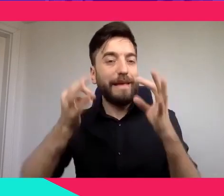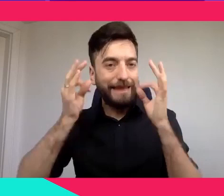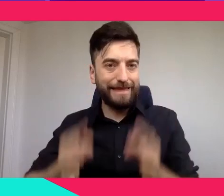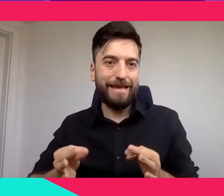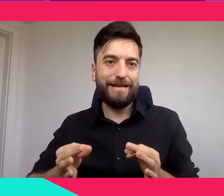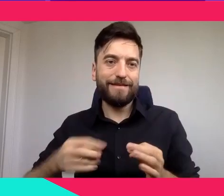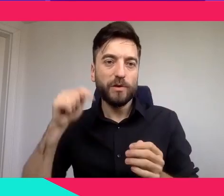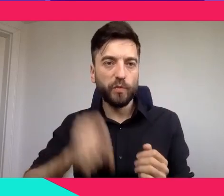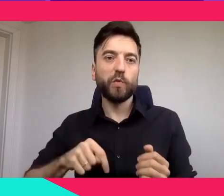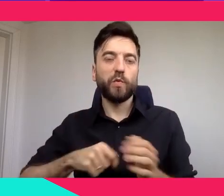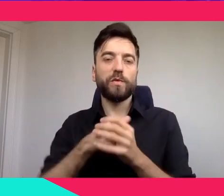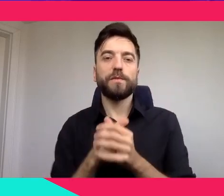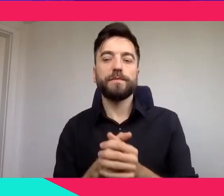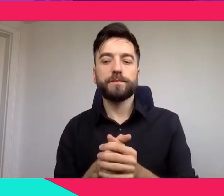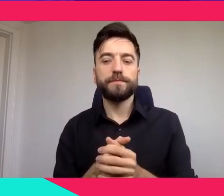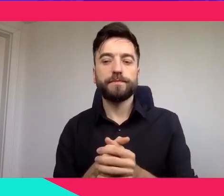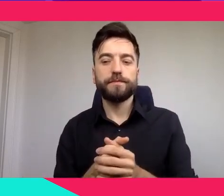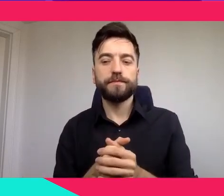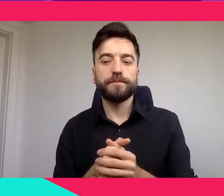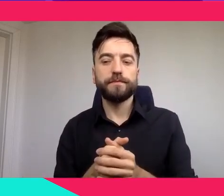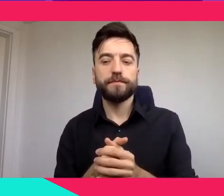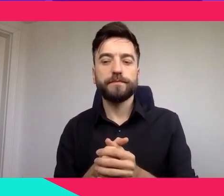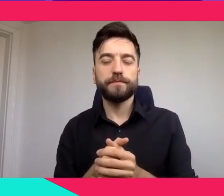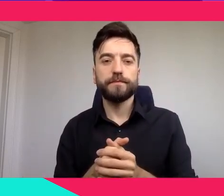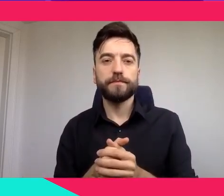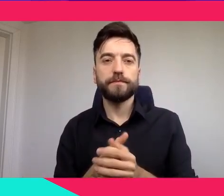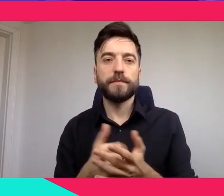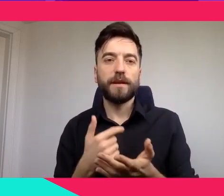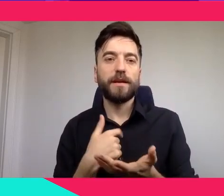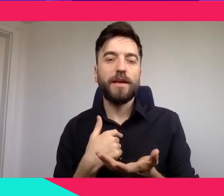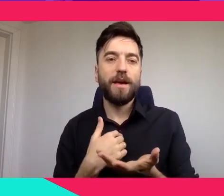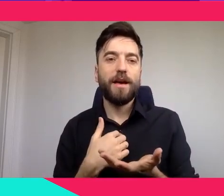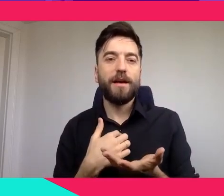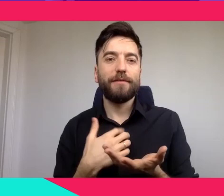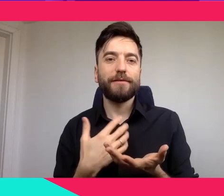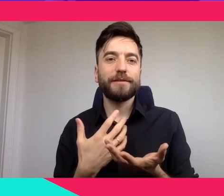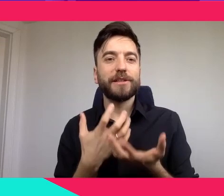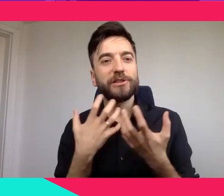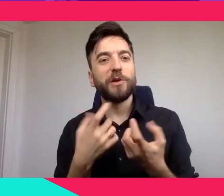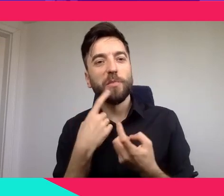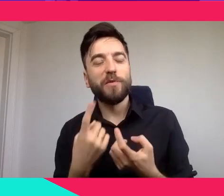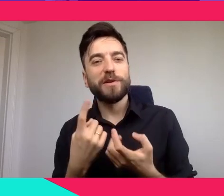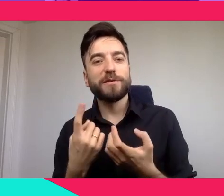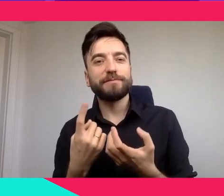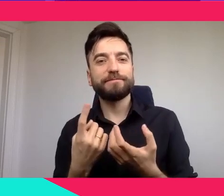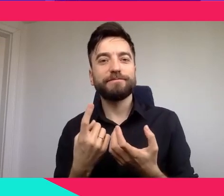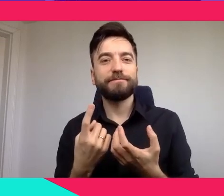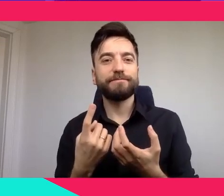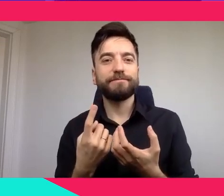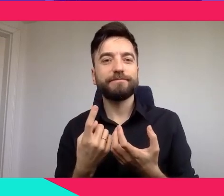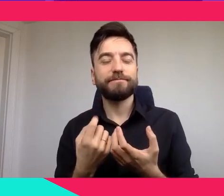you know, my way of saying that I don't at all think we should leave behind our